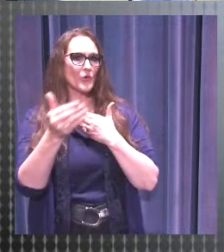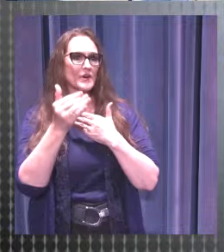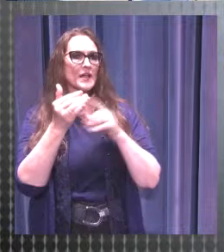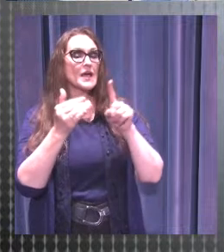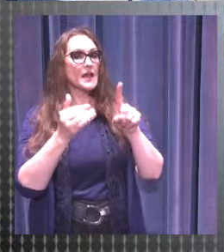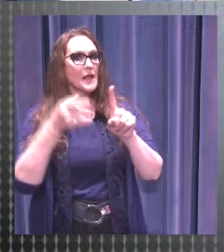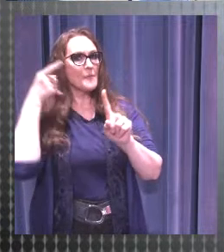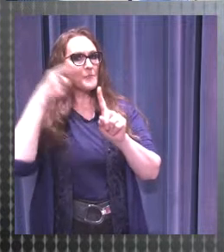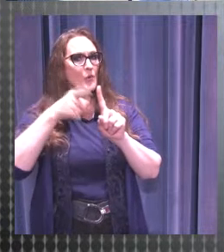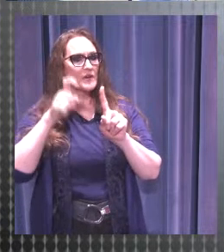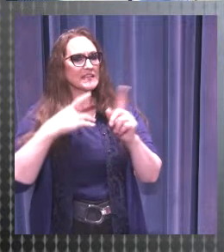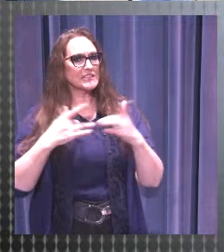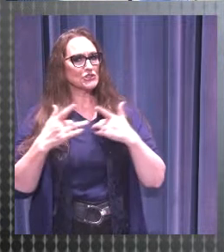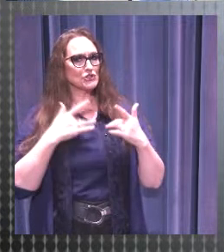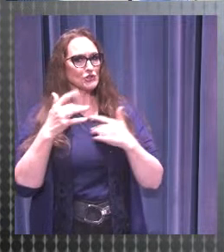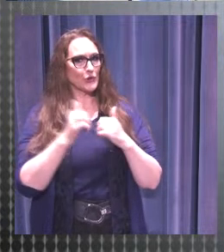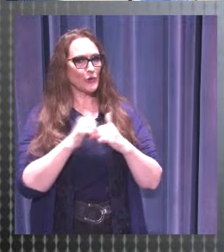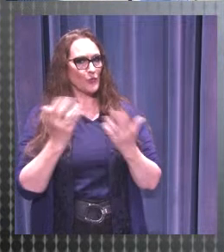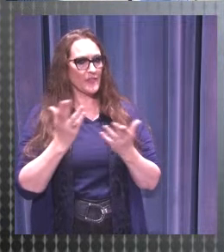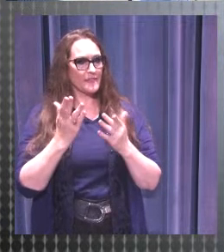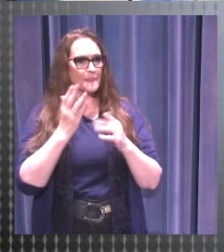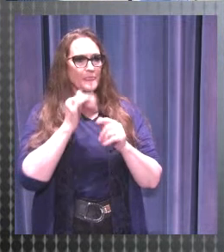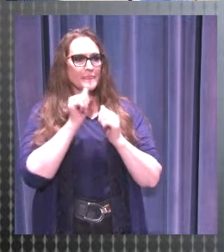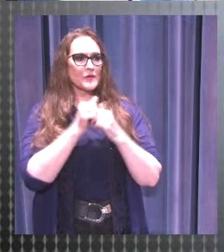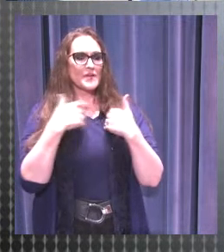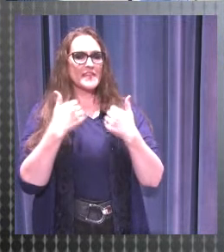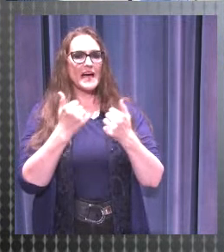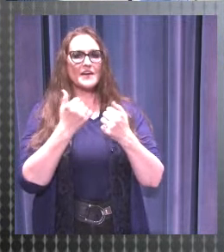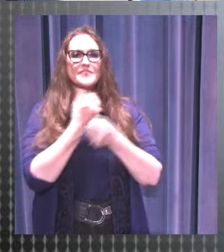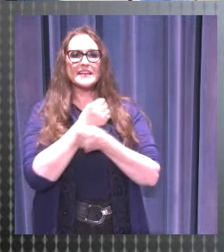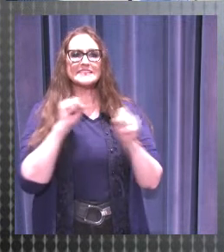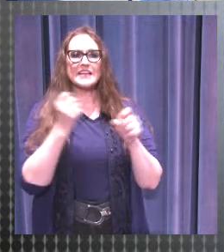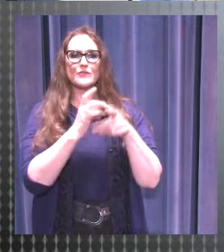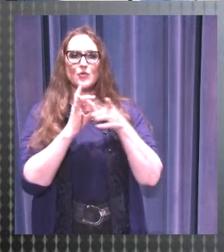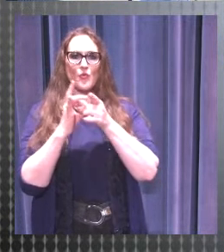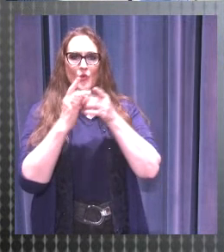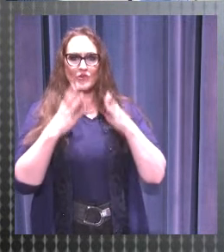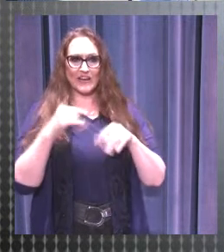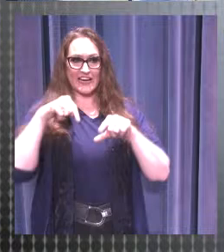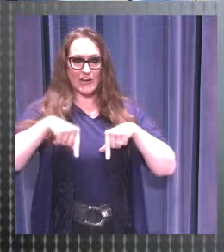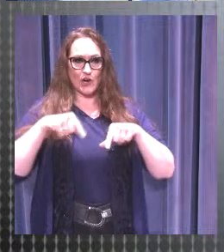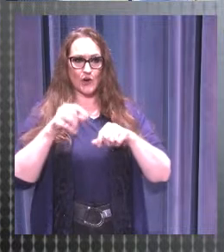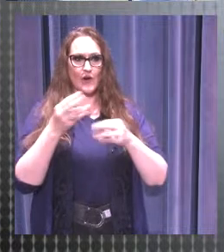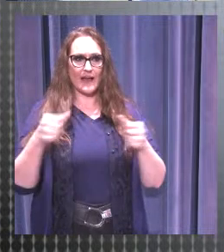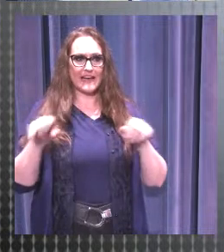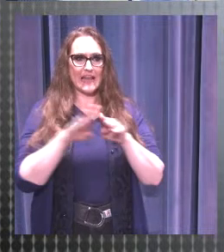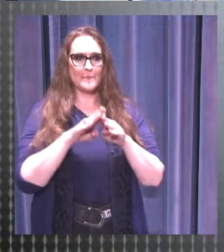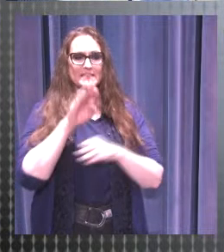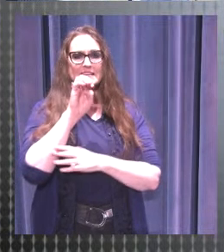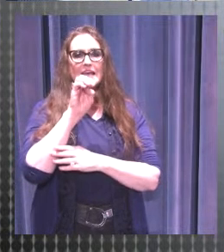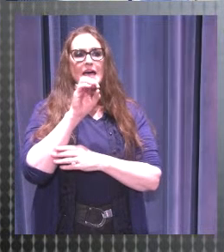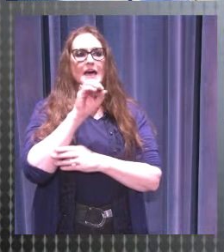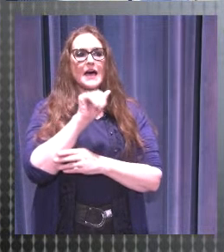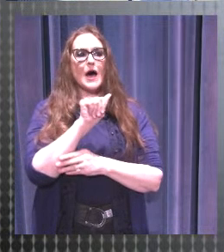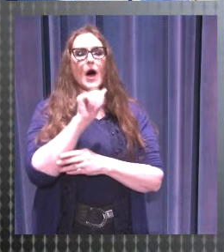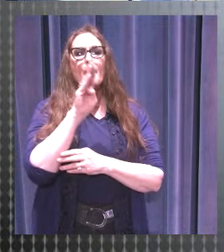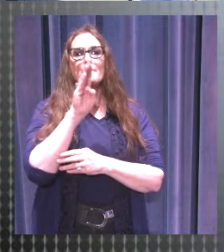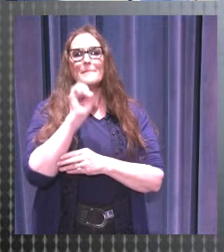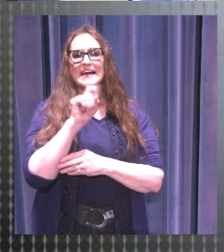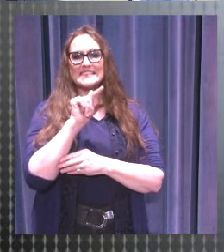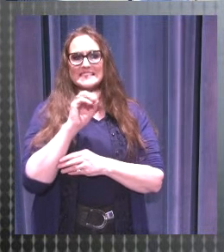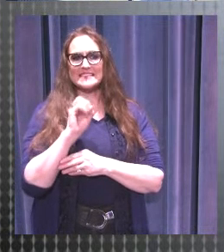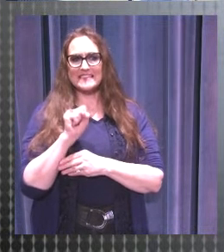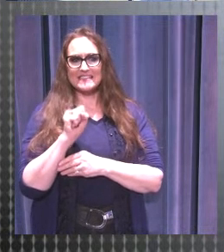be concerned with, dealing with our health and safety coordinator here on campus, is asbestos abatement. This